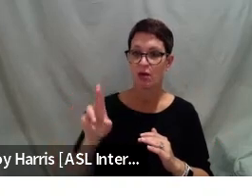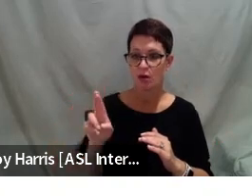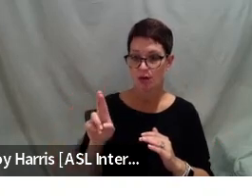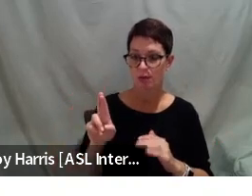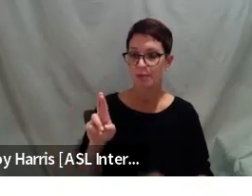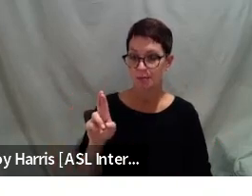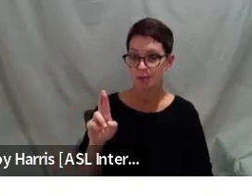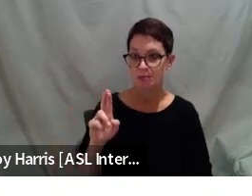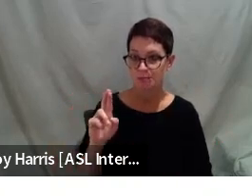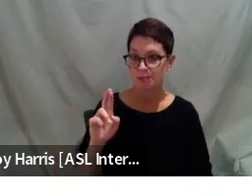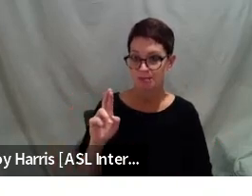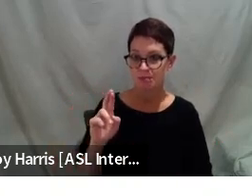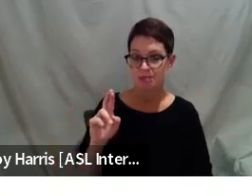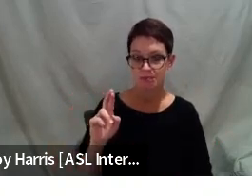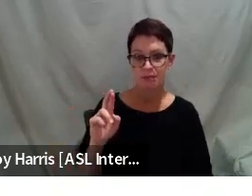phila.gov/PPR.